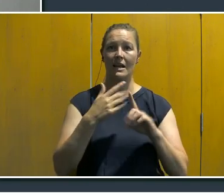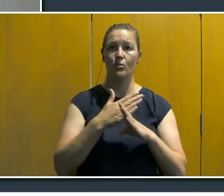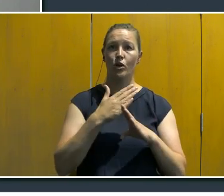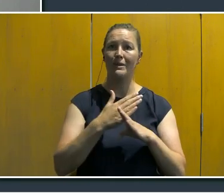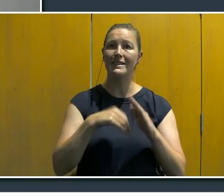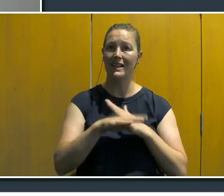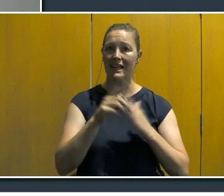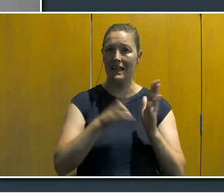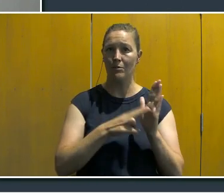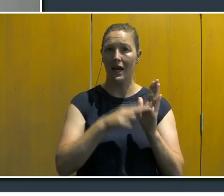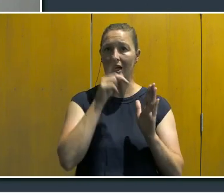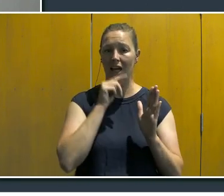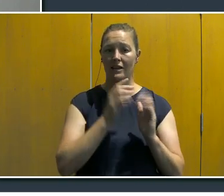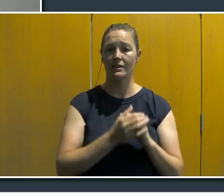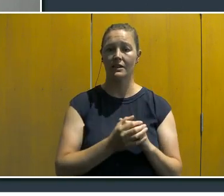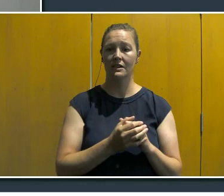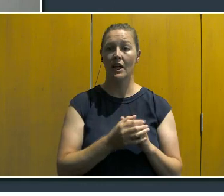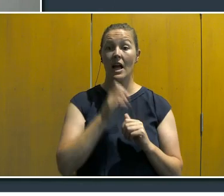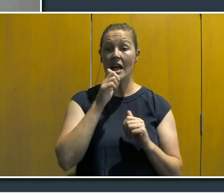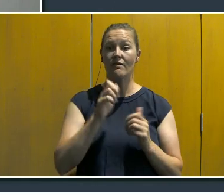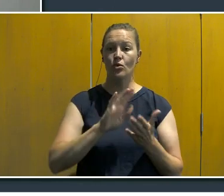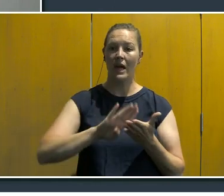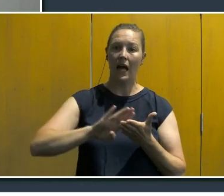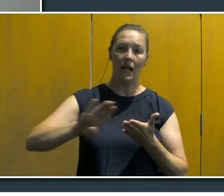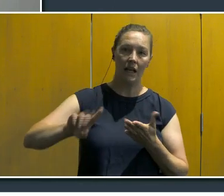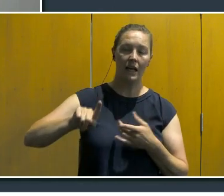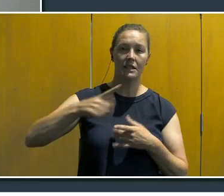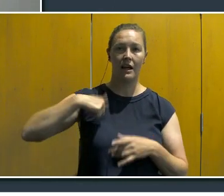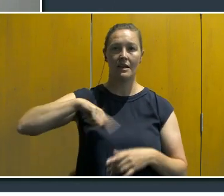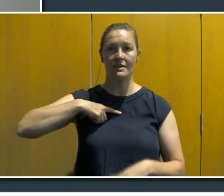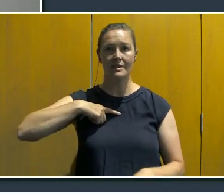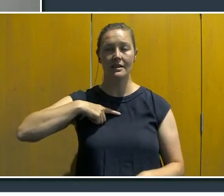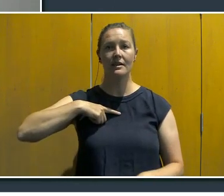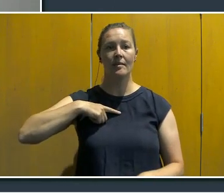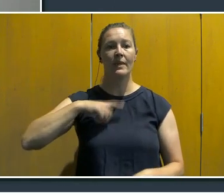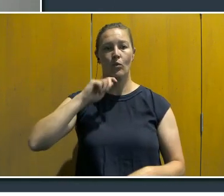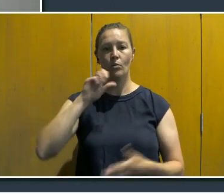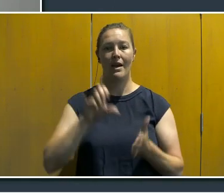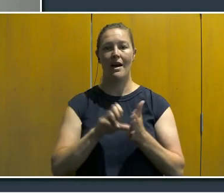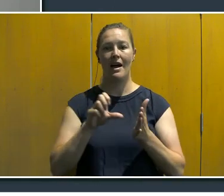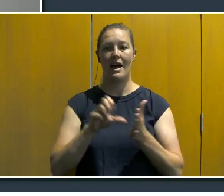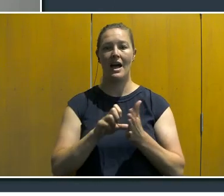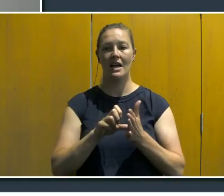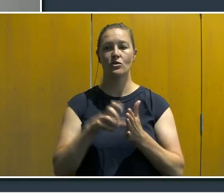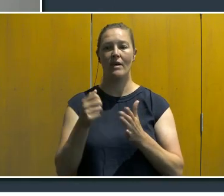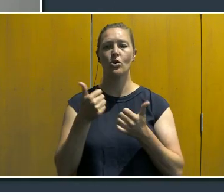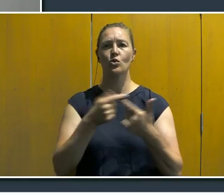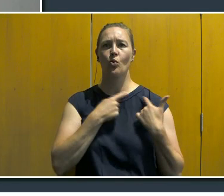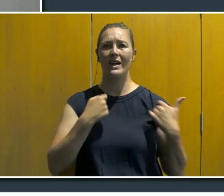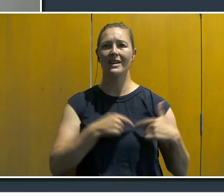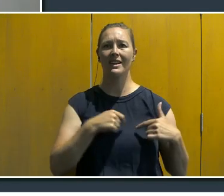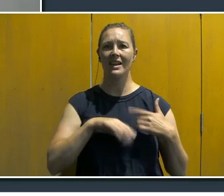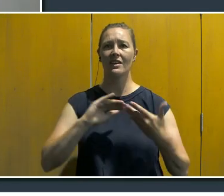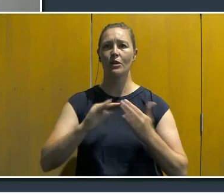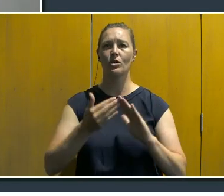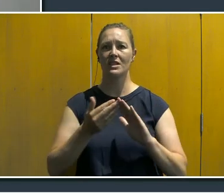in Napier. If you alienate us, it will be very difficult for you to get back goodwill in the future for us to